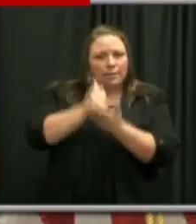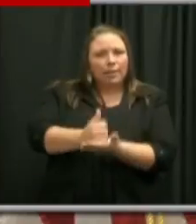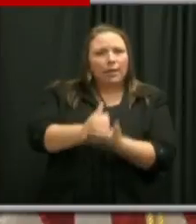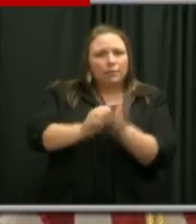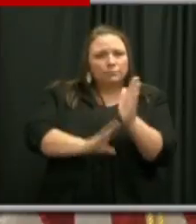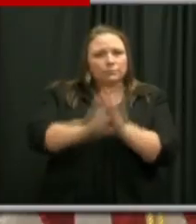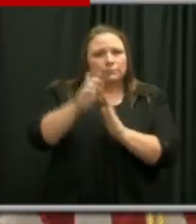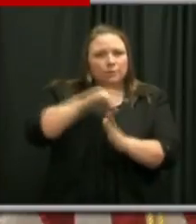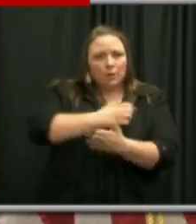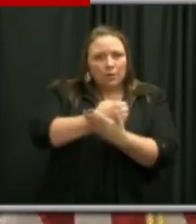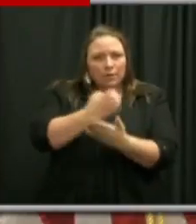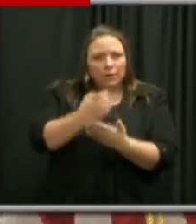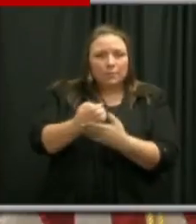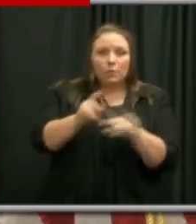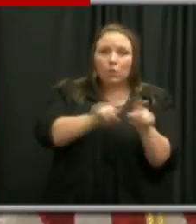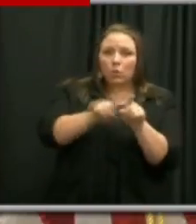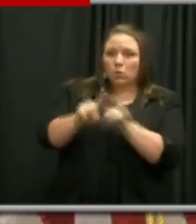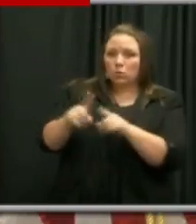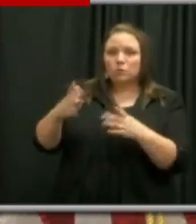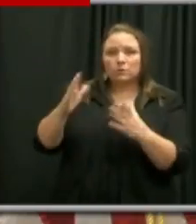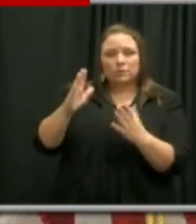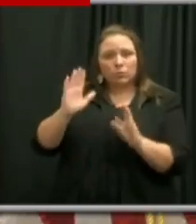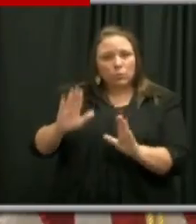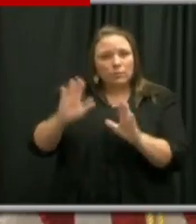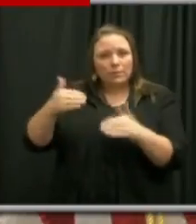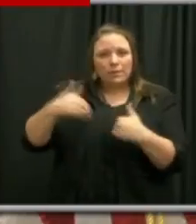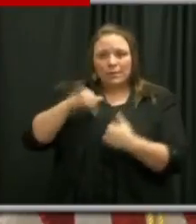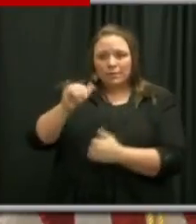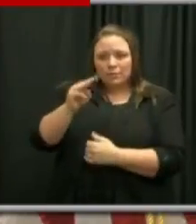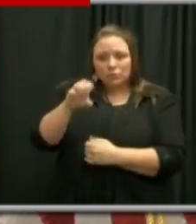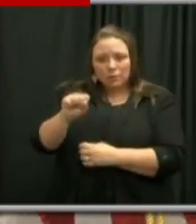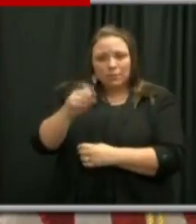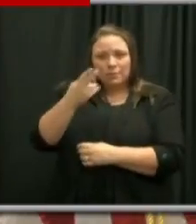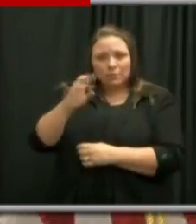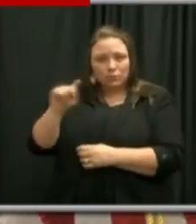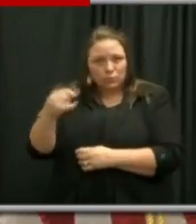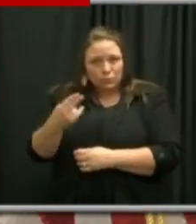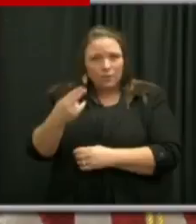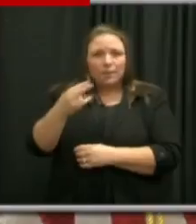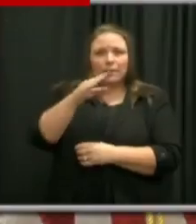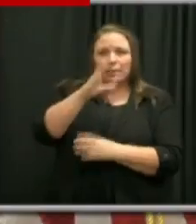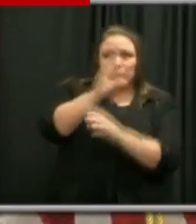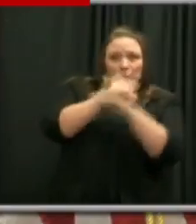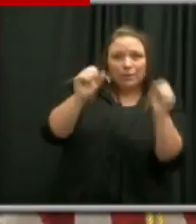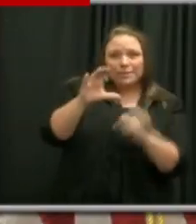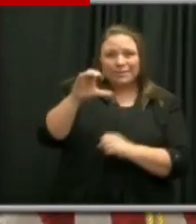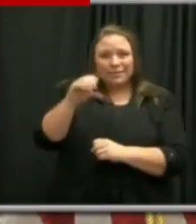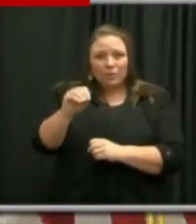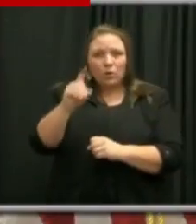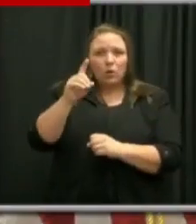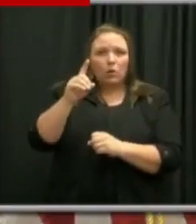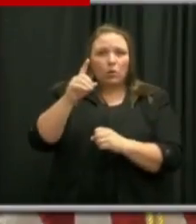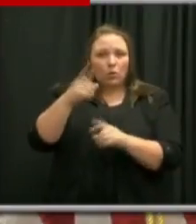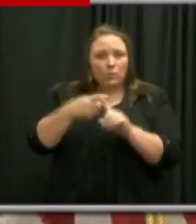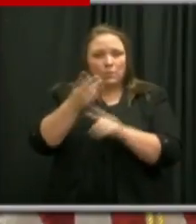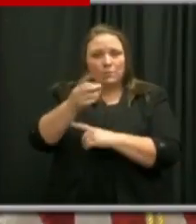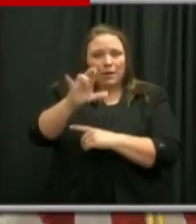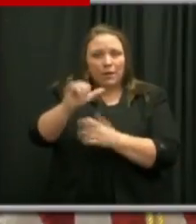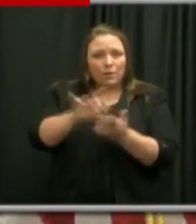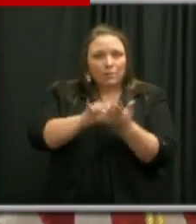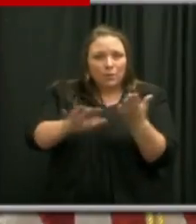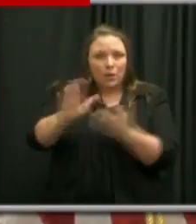And as always, it's wonderful to have Dr. James HILDRETH, President and CEO of NEHARRY Medical College, here with us to provide his insights into